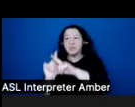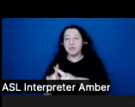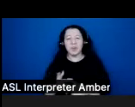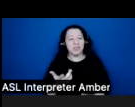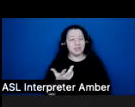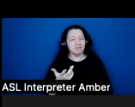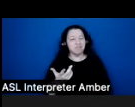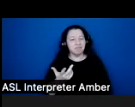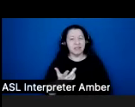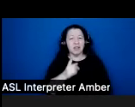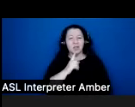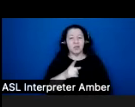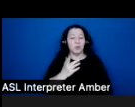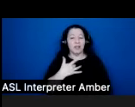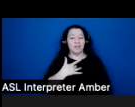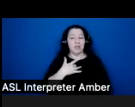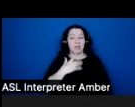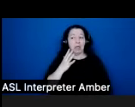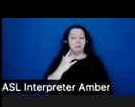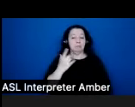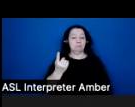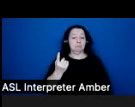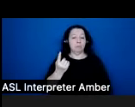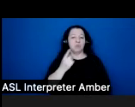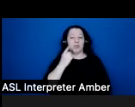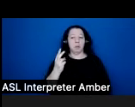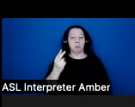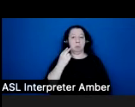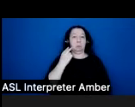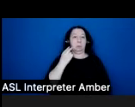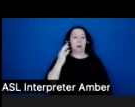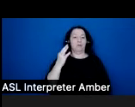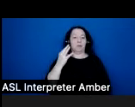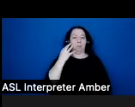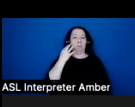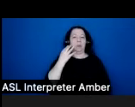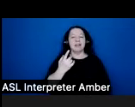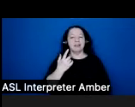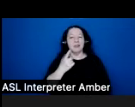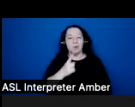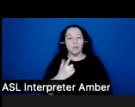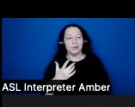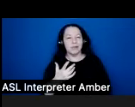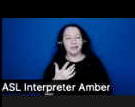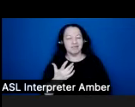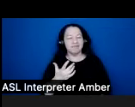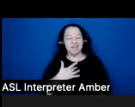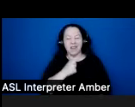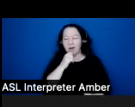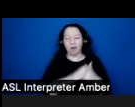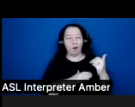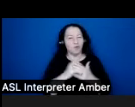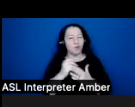be spotlighted in that way, it for me feels uncomfortable, to the point